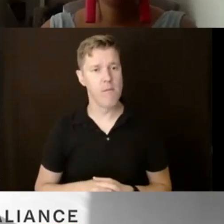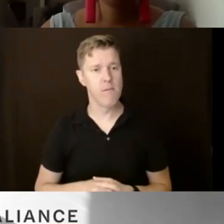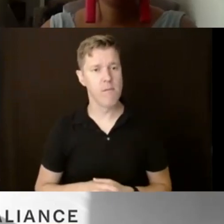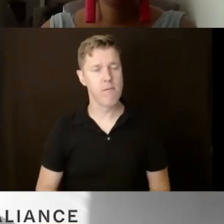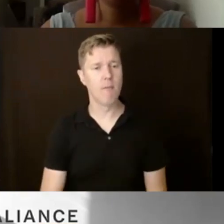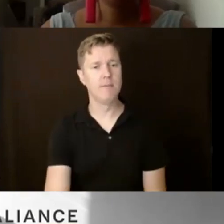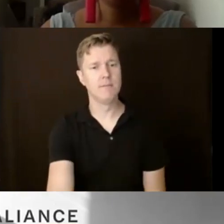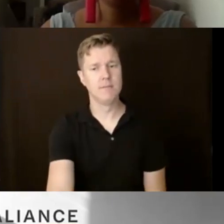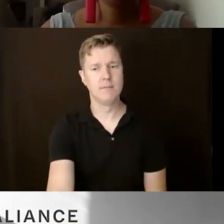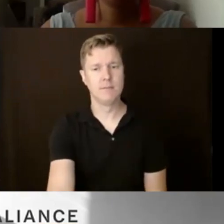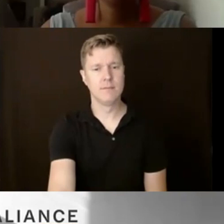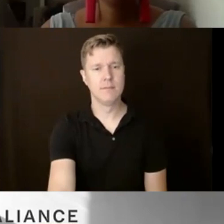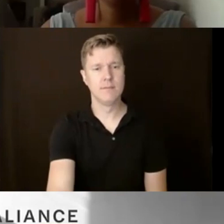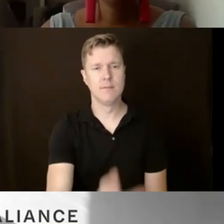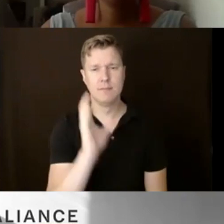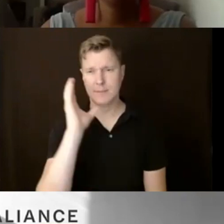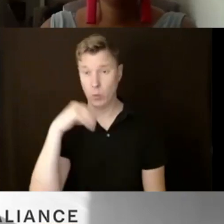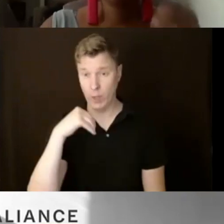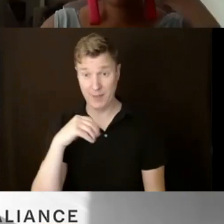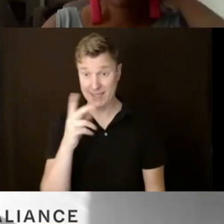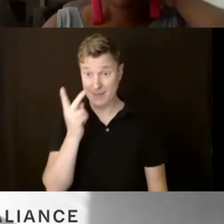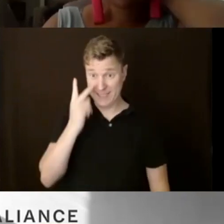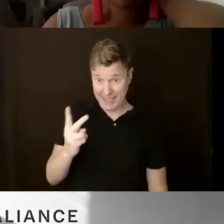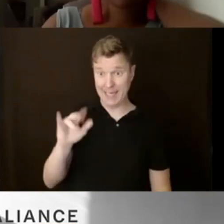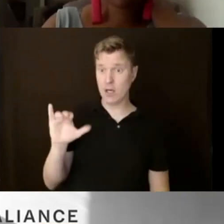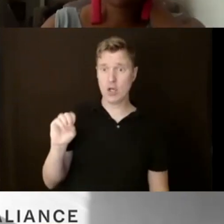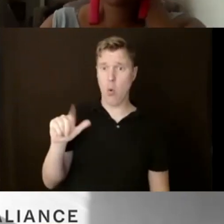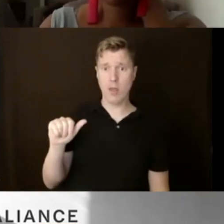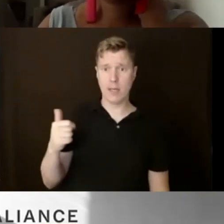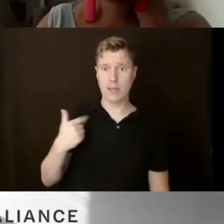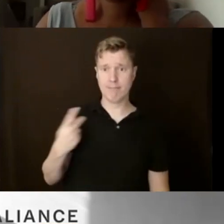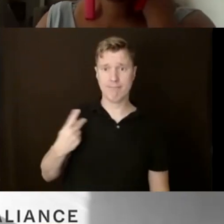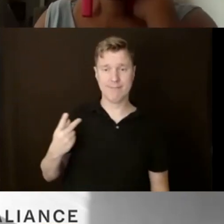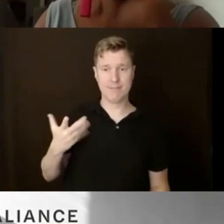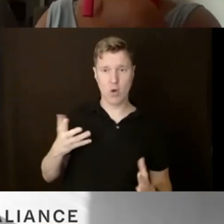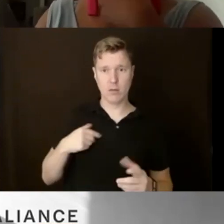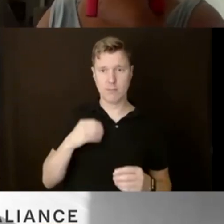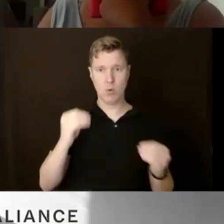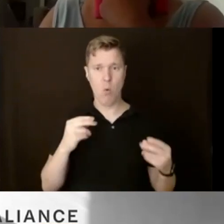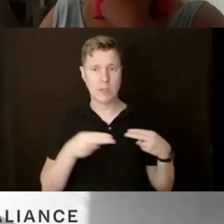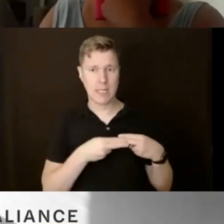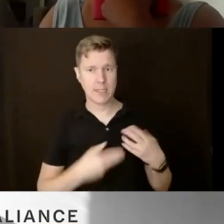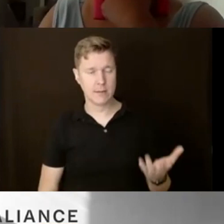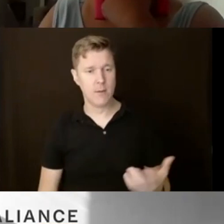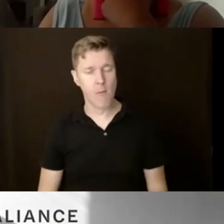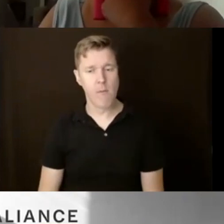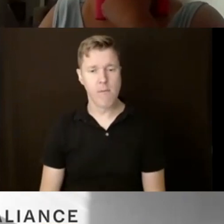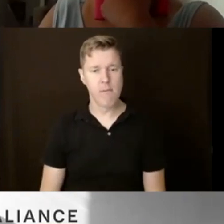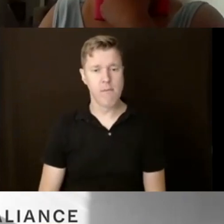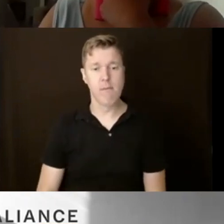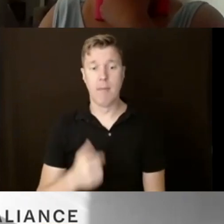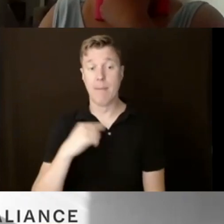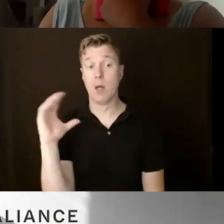It's weird because I'm only seeing Yolanda and I, but I'm